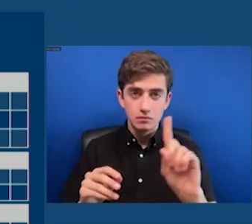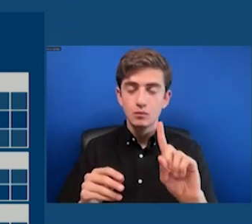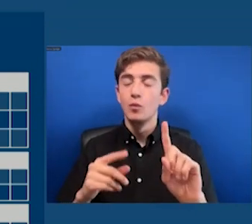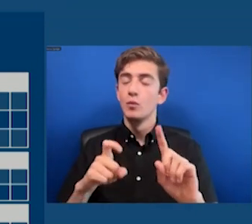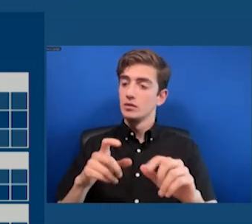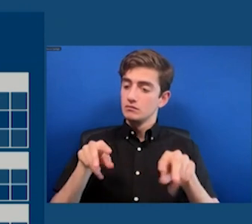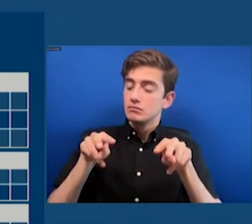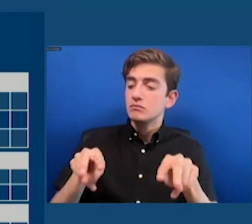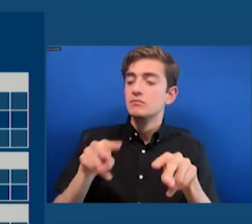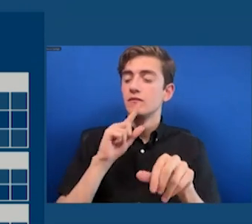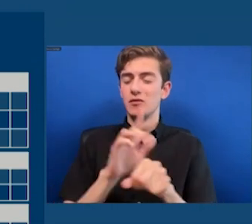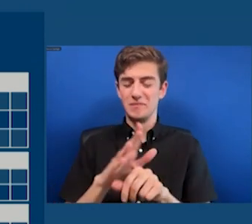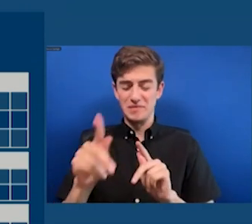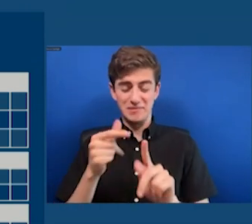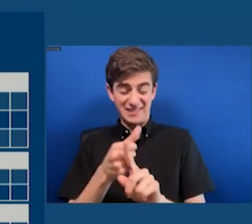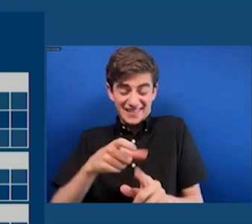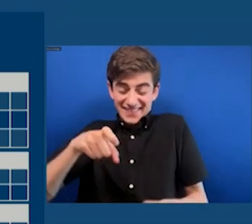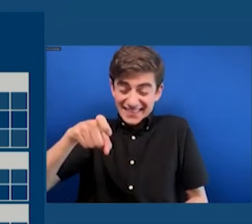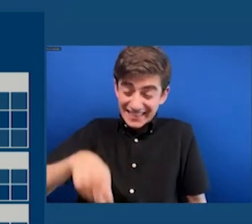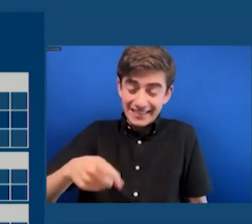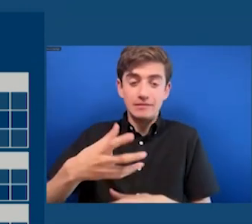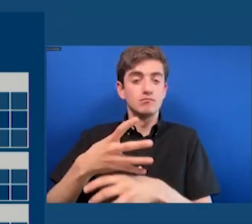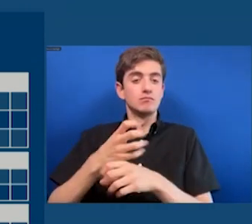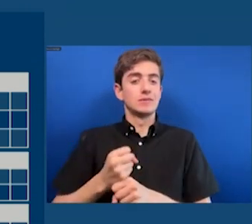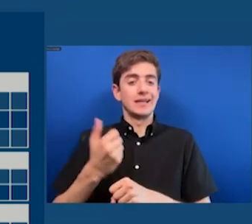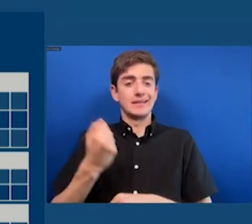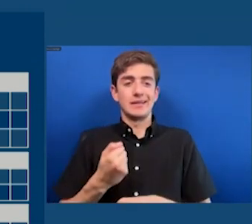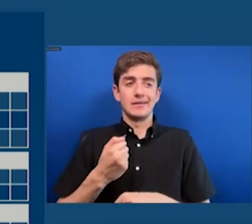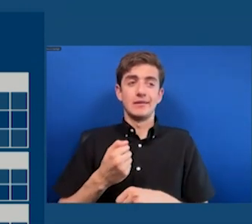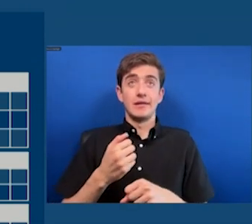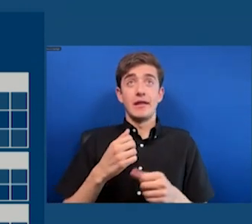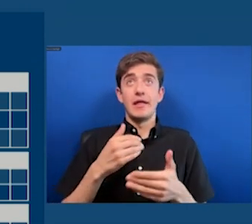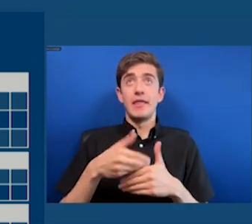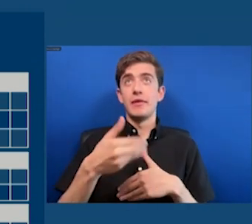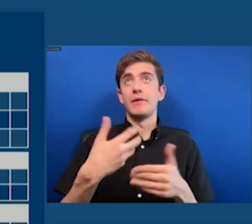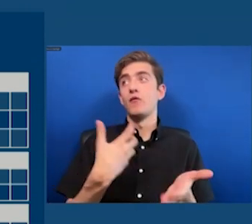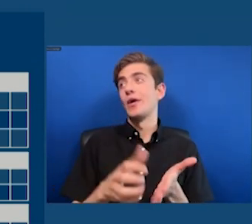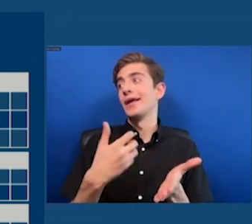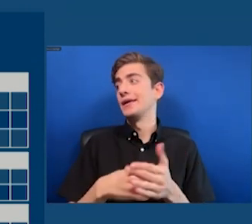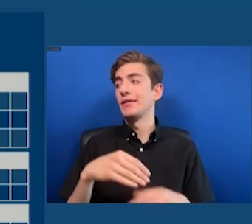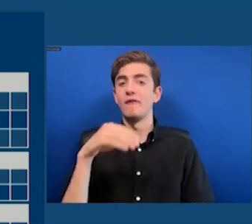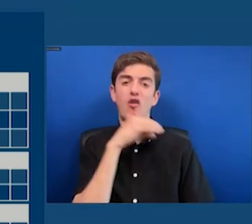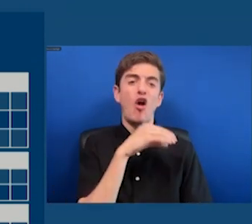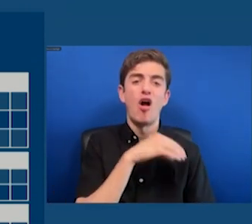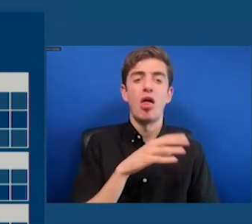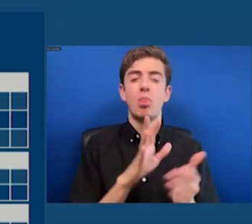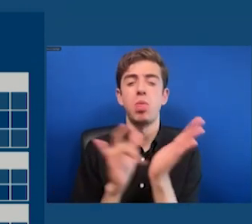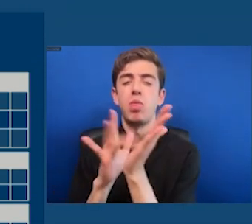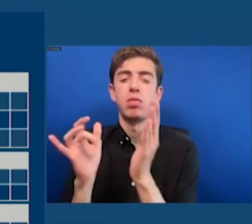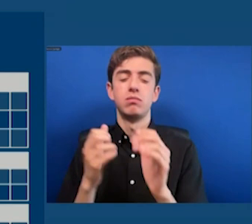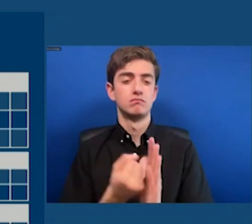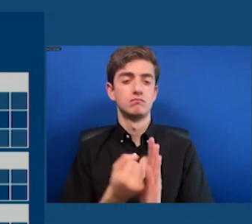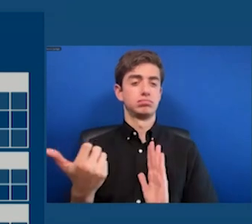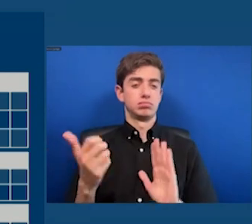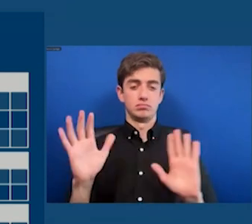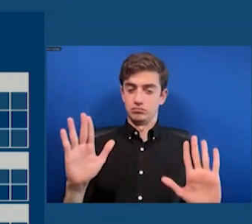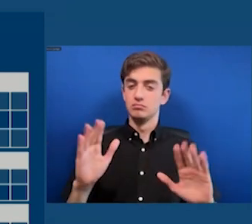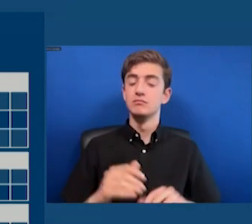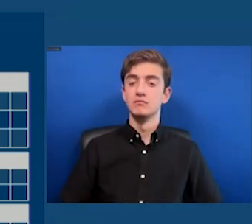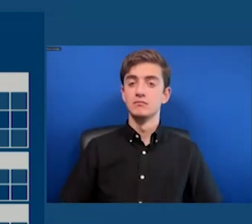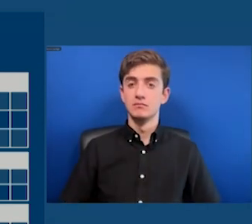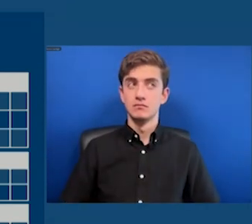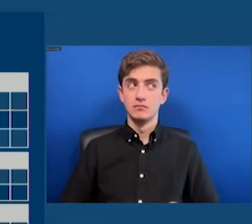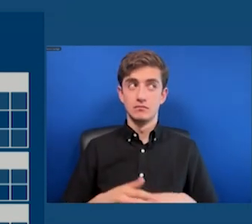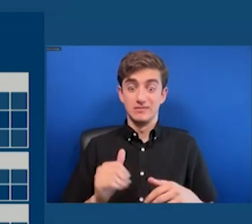care while eliminating the waste, fraud, and abuse. This alone is an enormous victory. and will